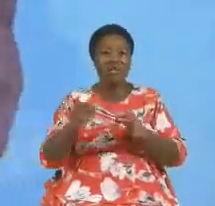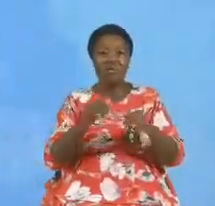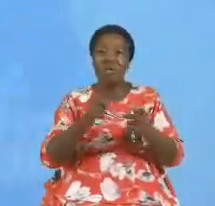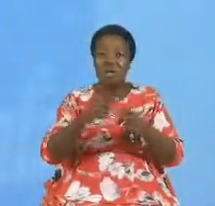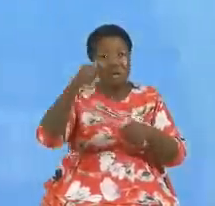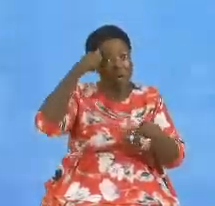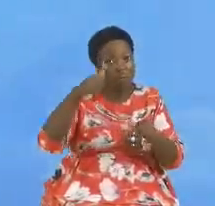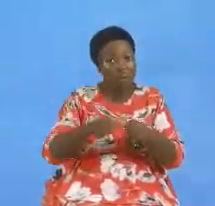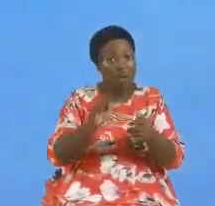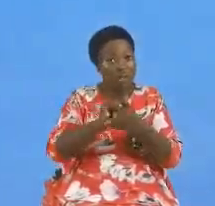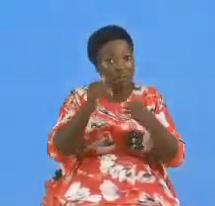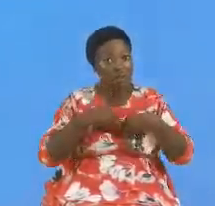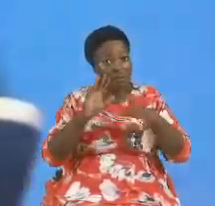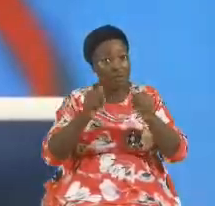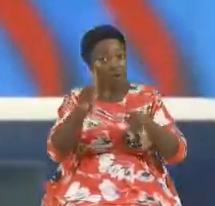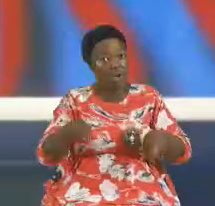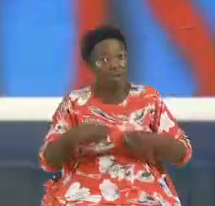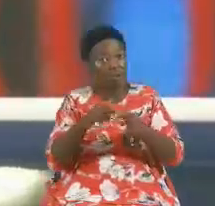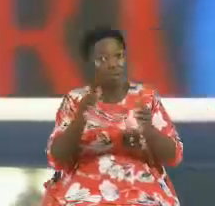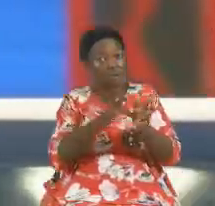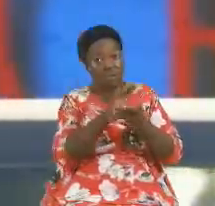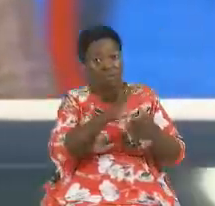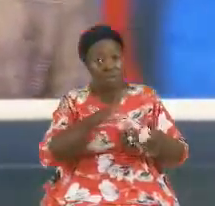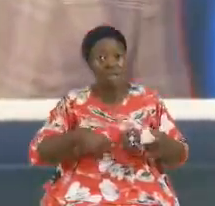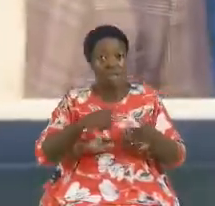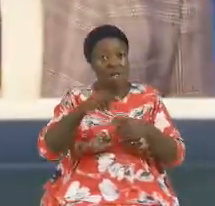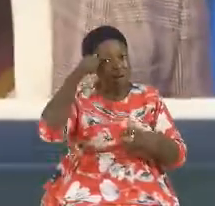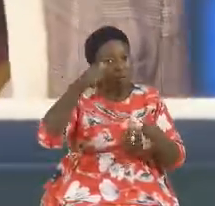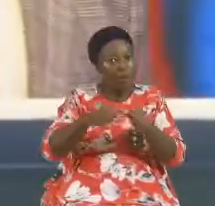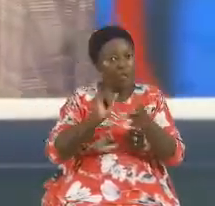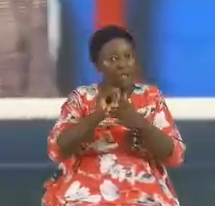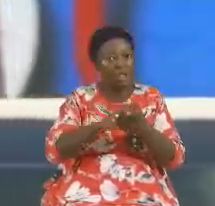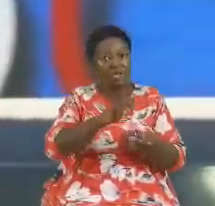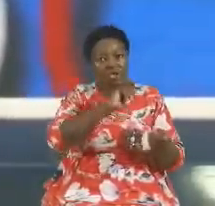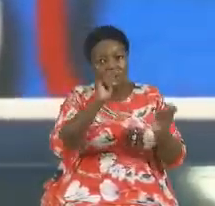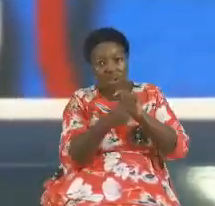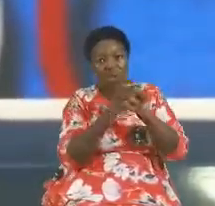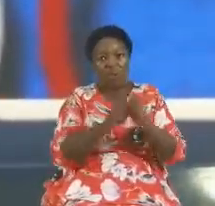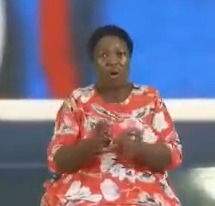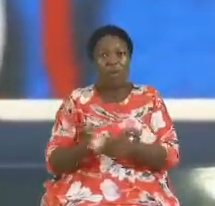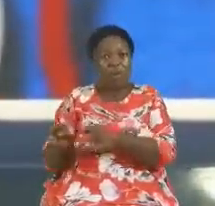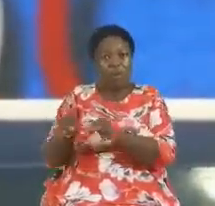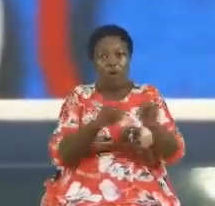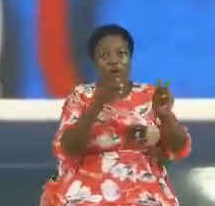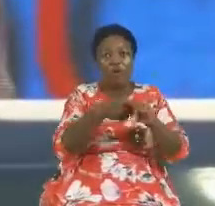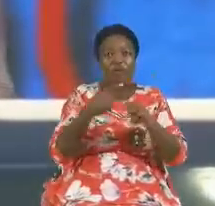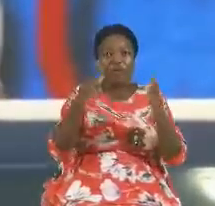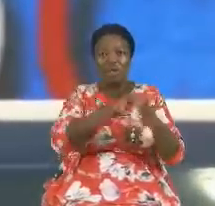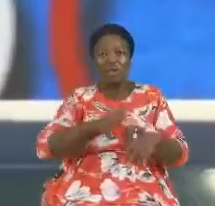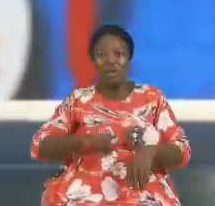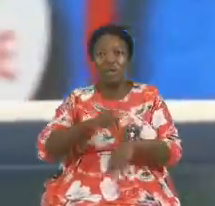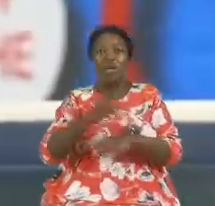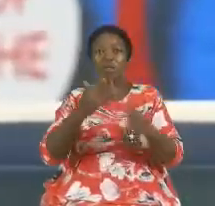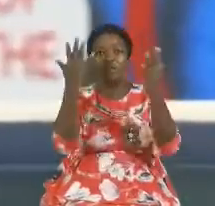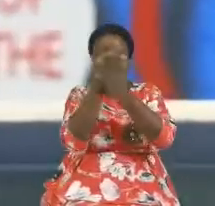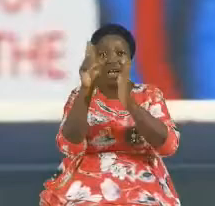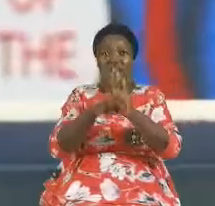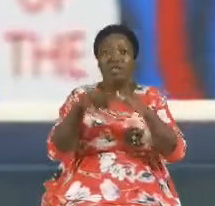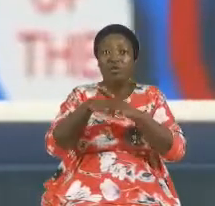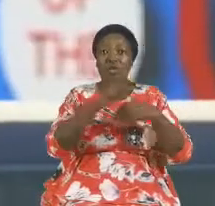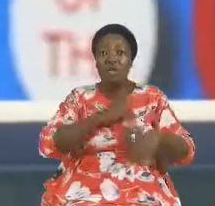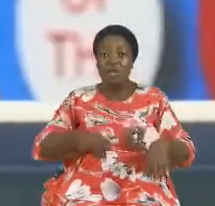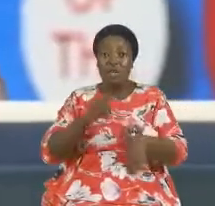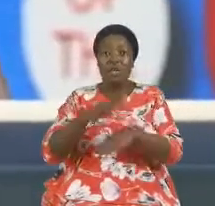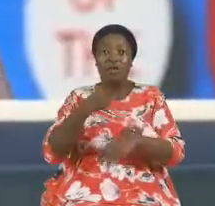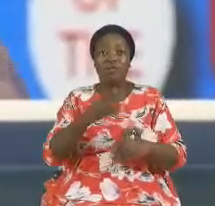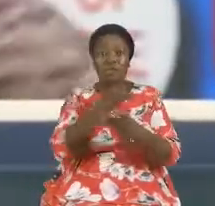I do? Remember. Remember, you have given your life to Christ. Remember, he has translated you from the hand and